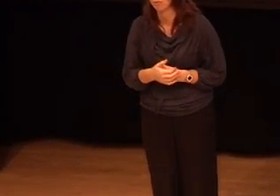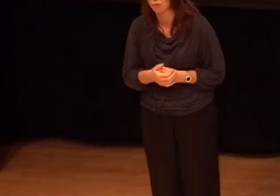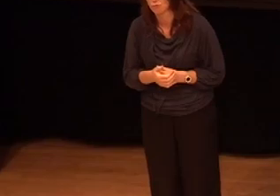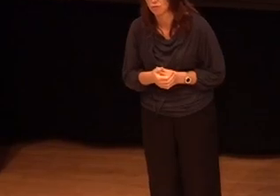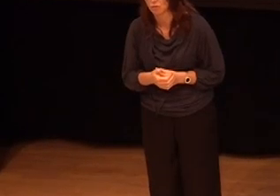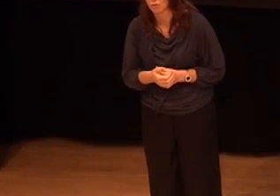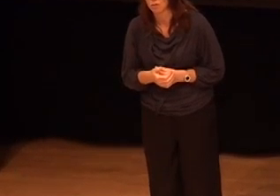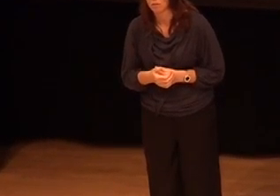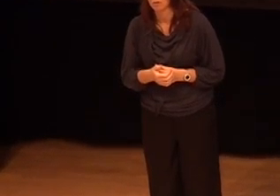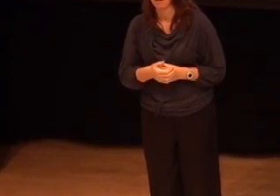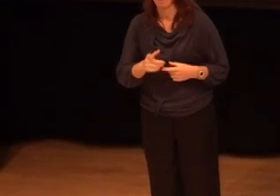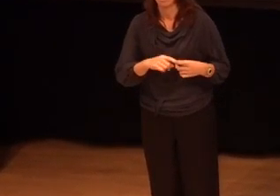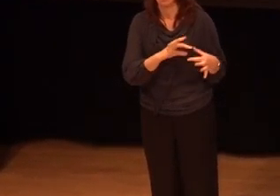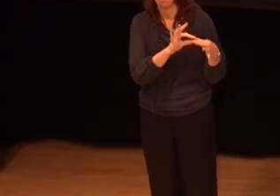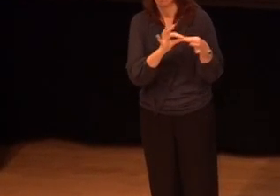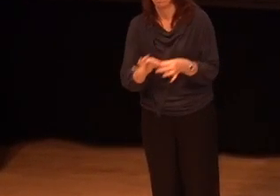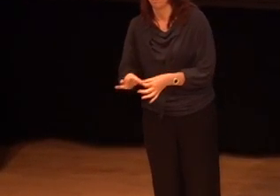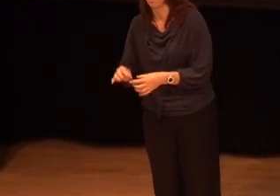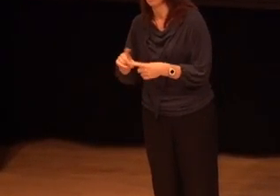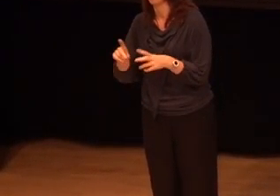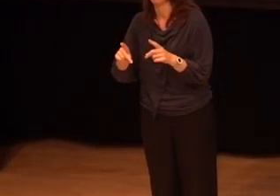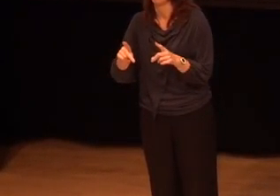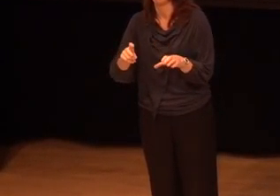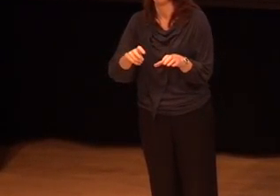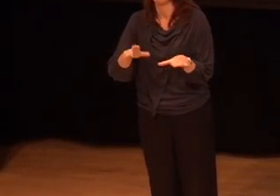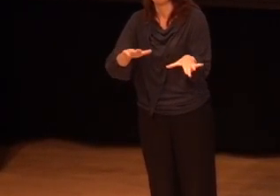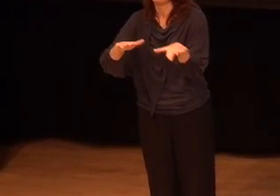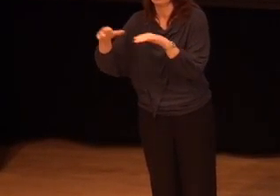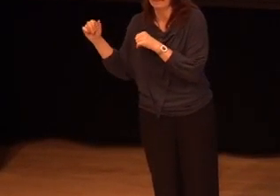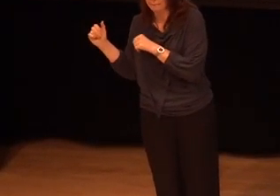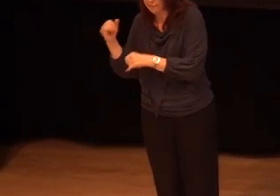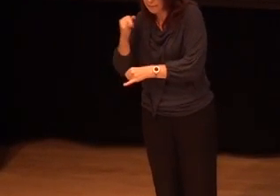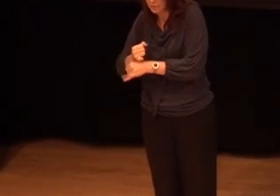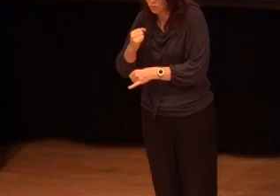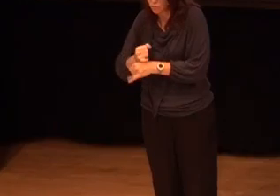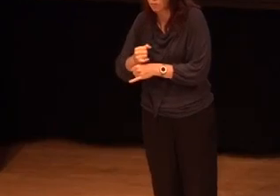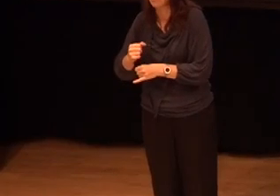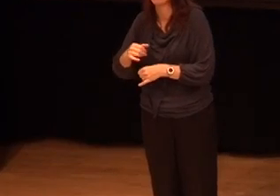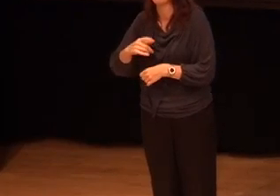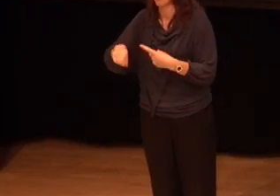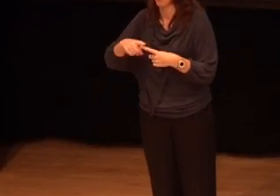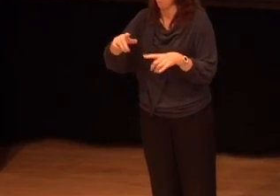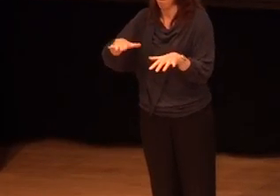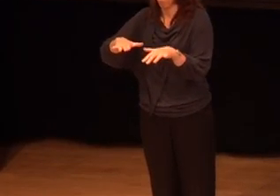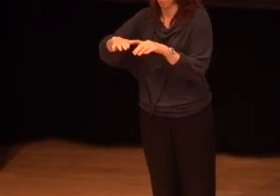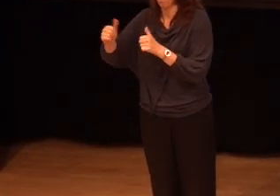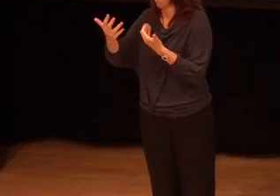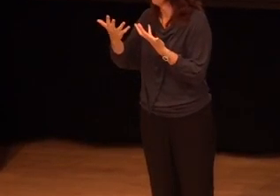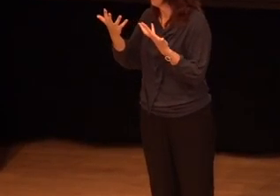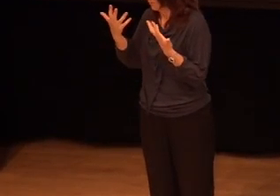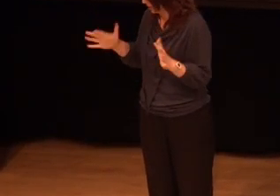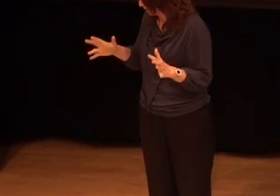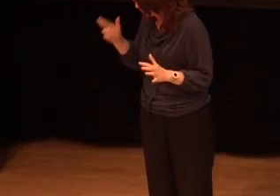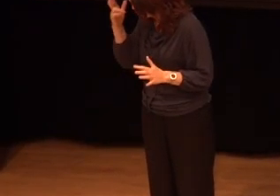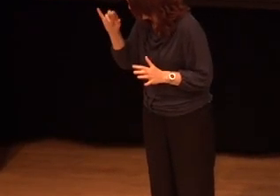through to that understanding of people getting out of institutions, the change they made to the environment once they got out and found they couldn't get off the